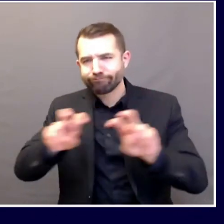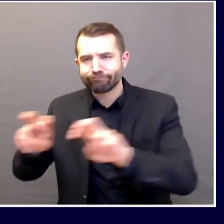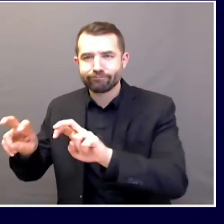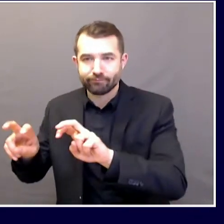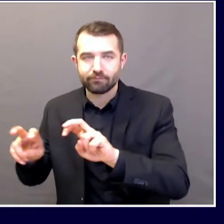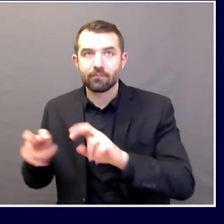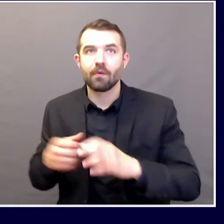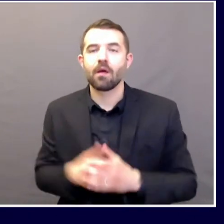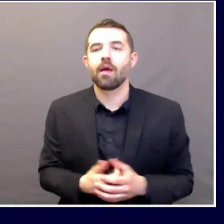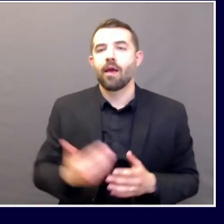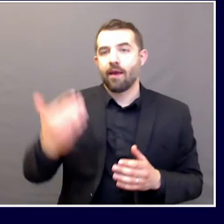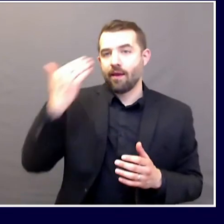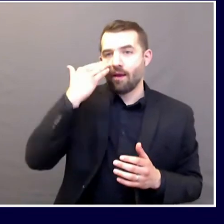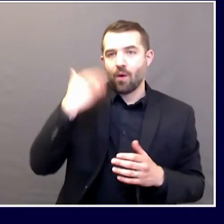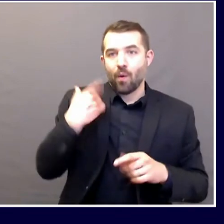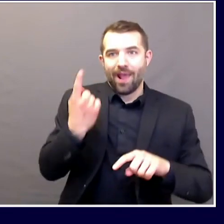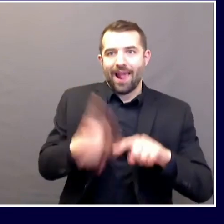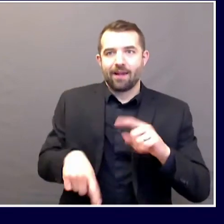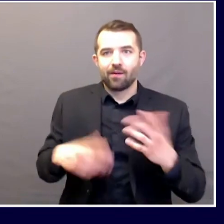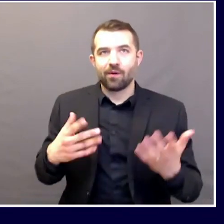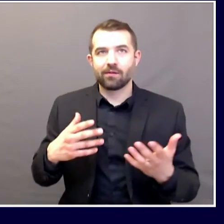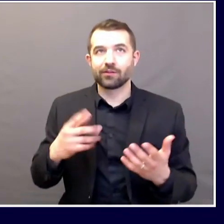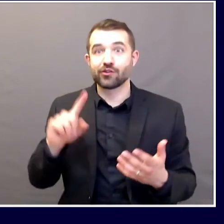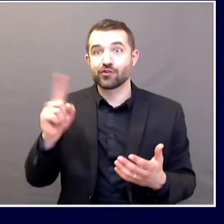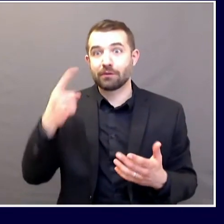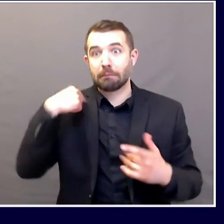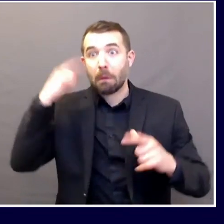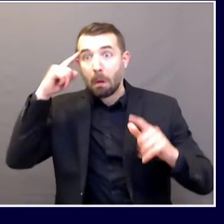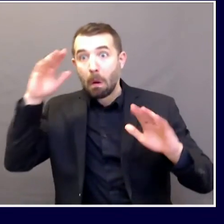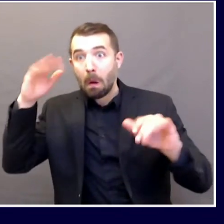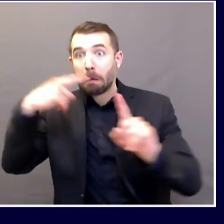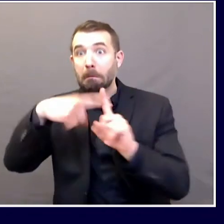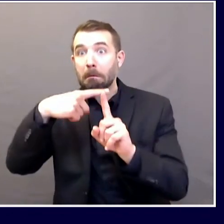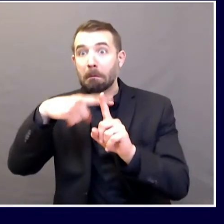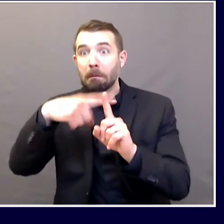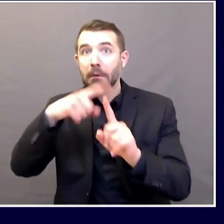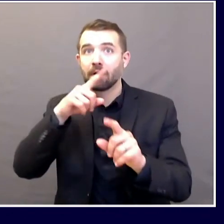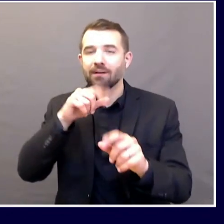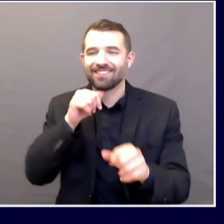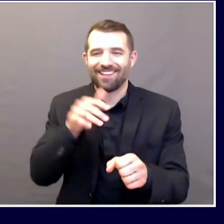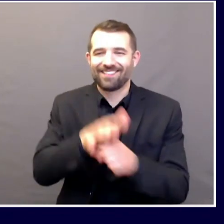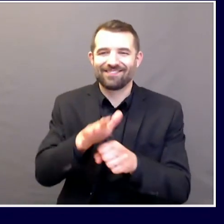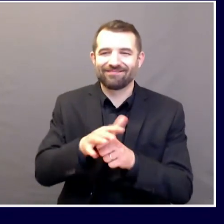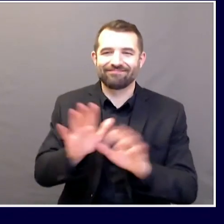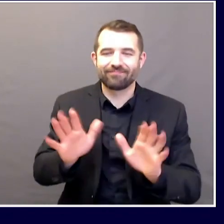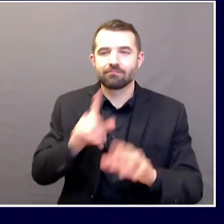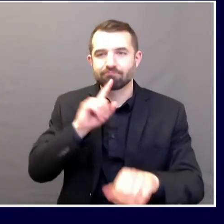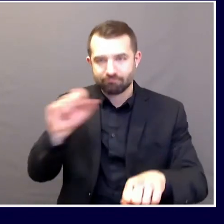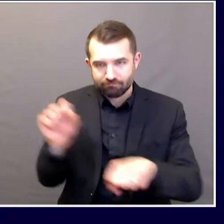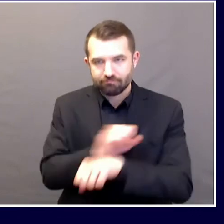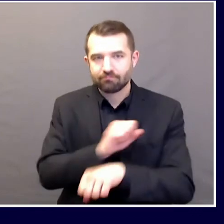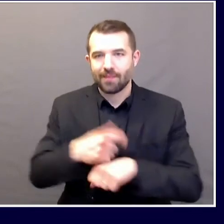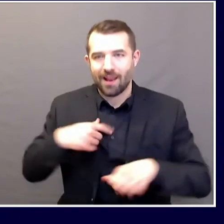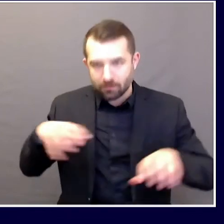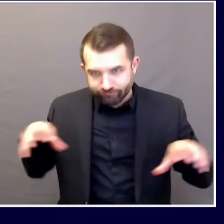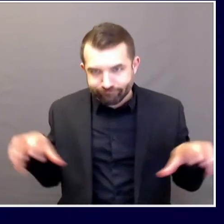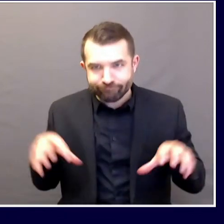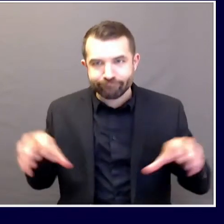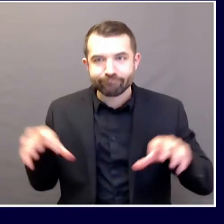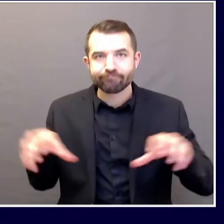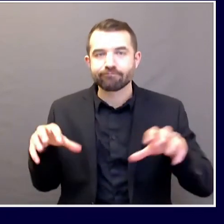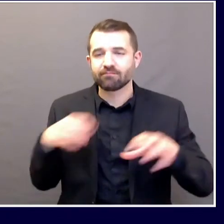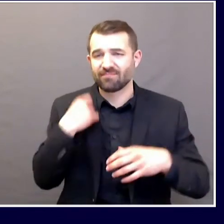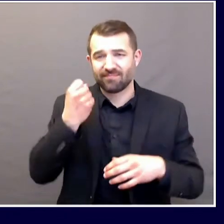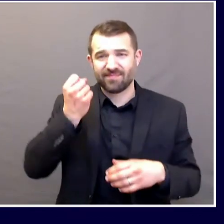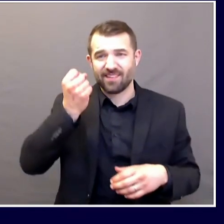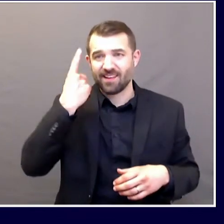So this is an opportunity for me to note for folks that if you're in that group that is just tired of COVID and that fatigue is